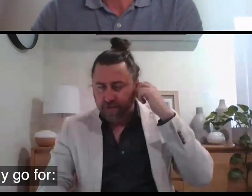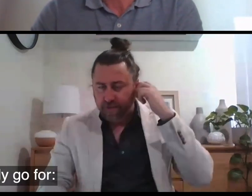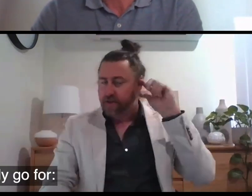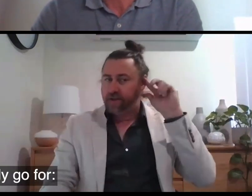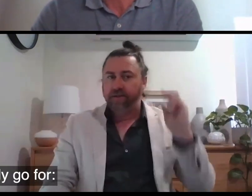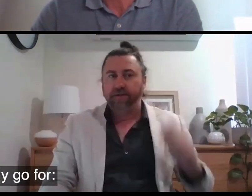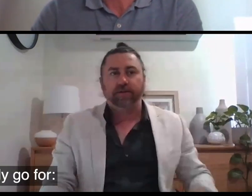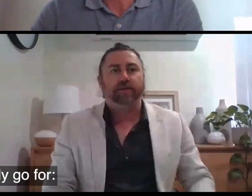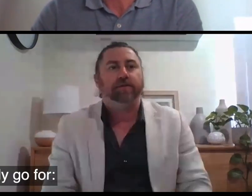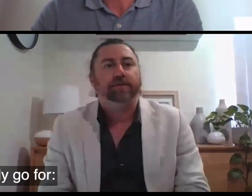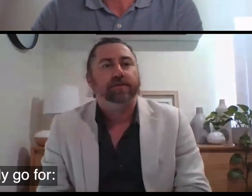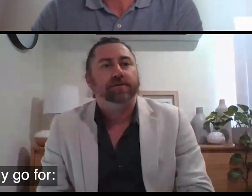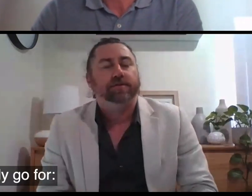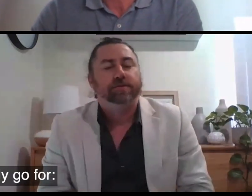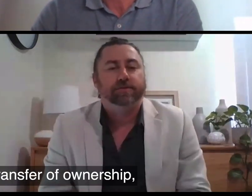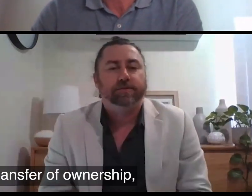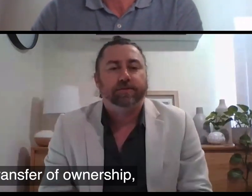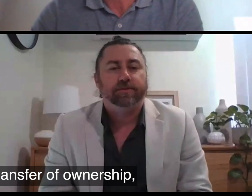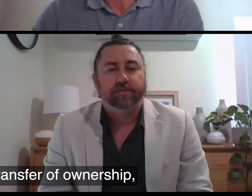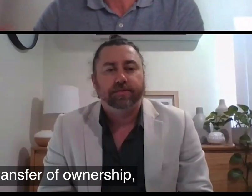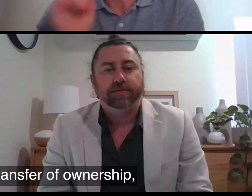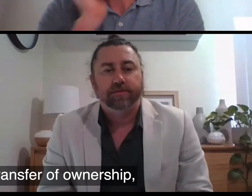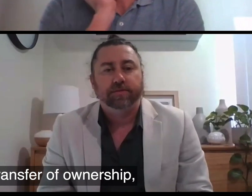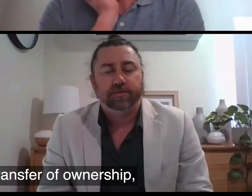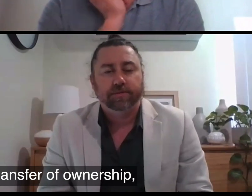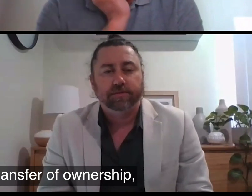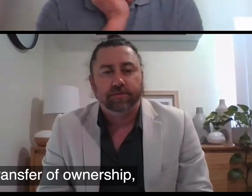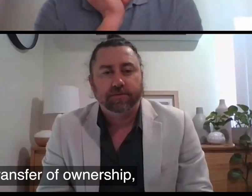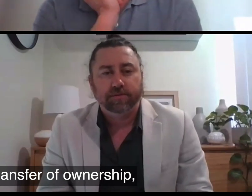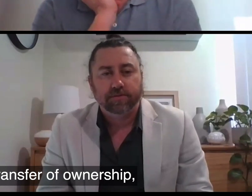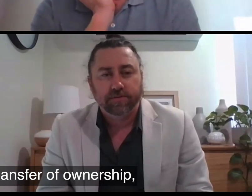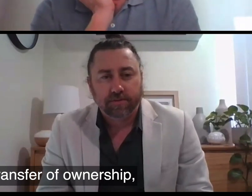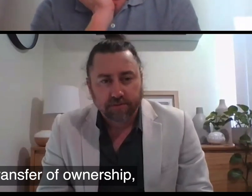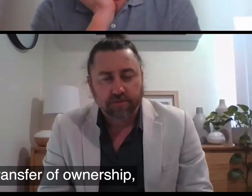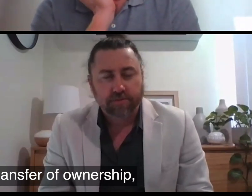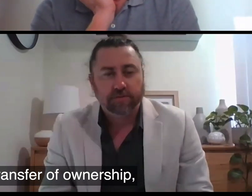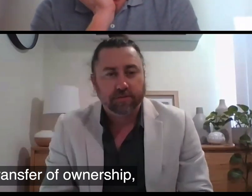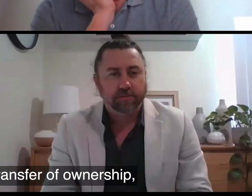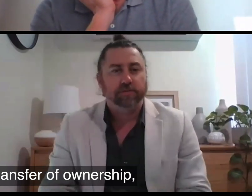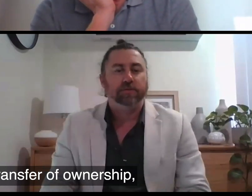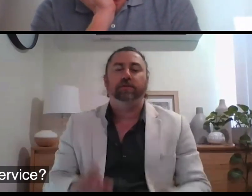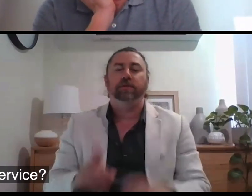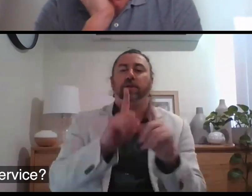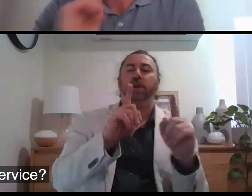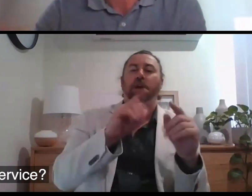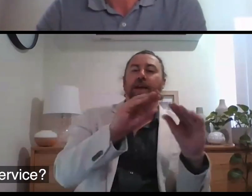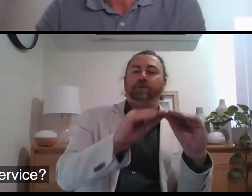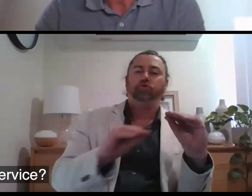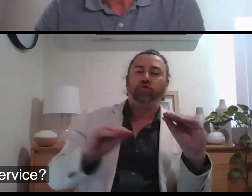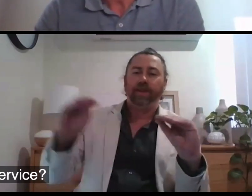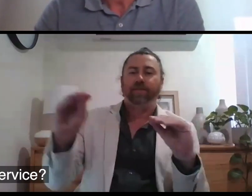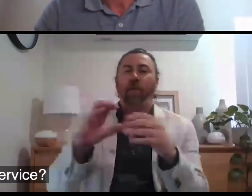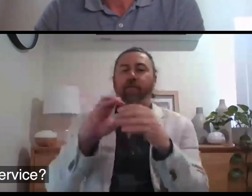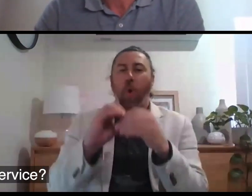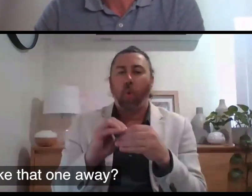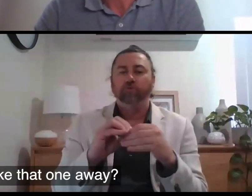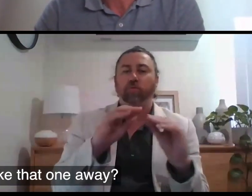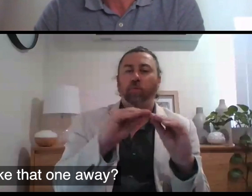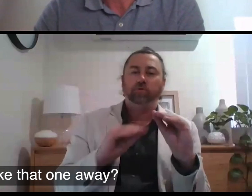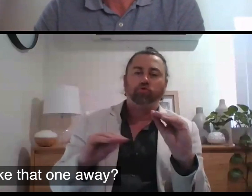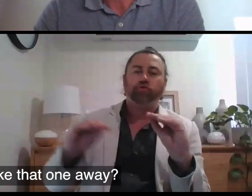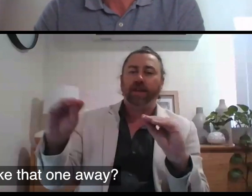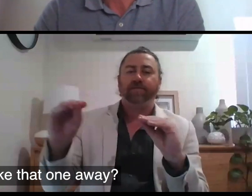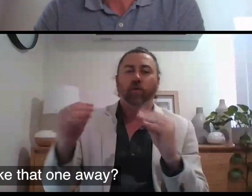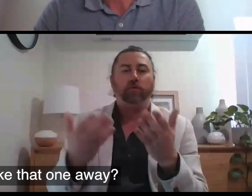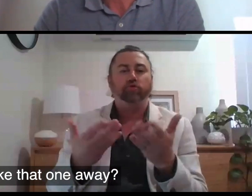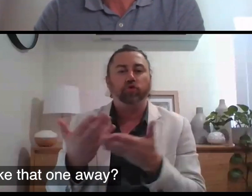We would probably go for, what happens in relation to transfer of ownership, the transfer of service? Yep. Emma,